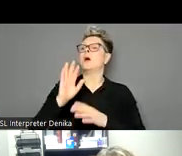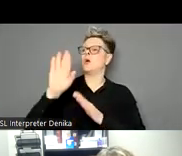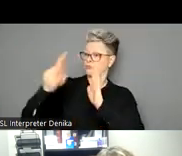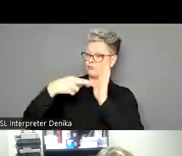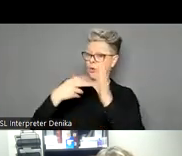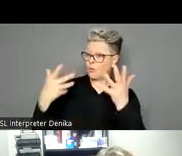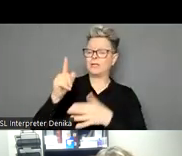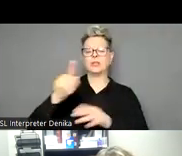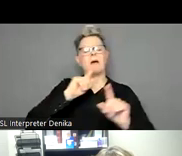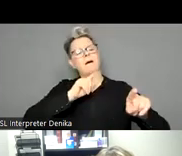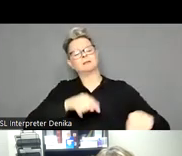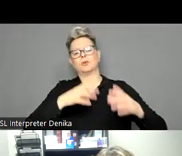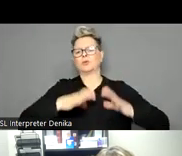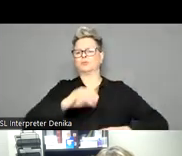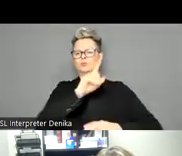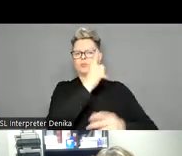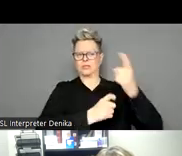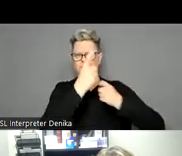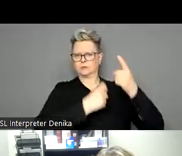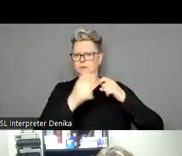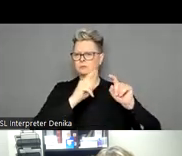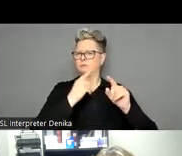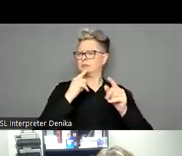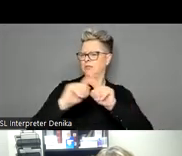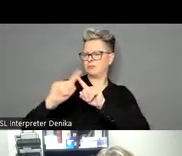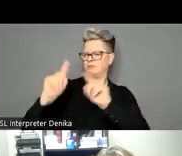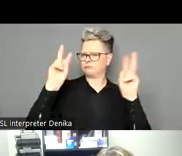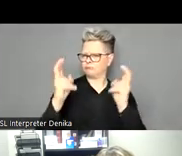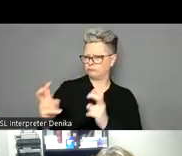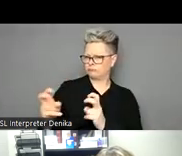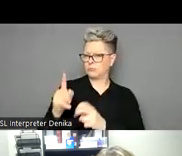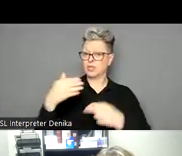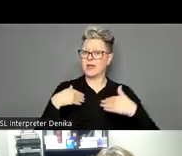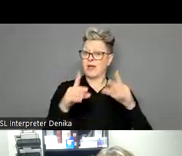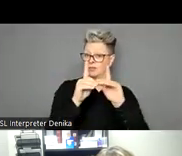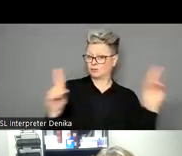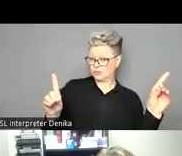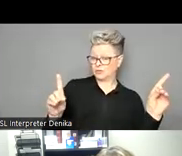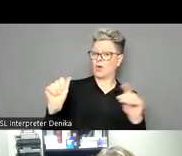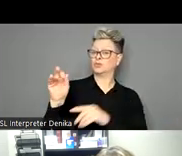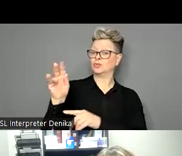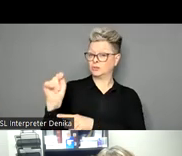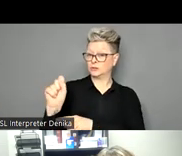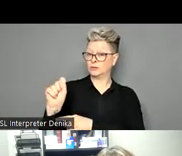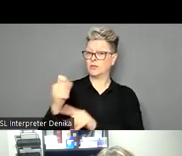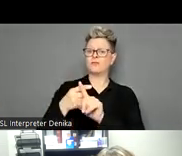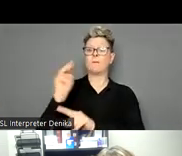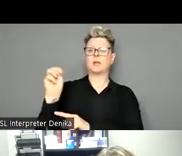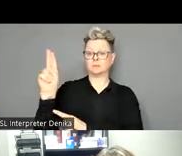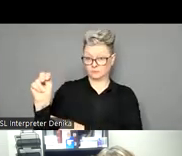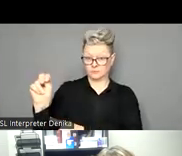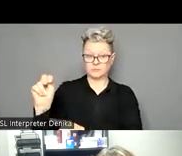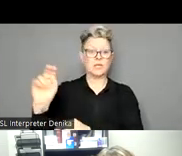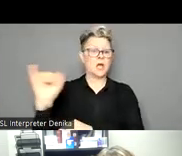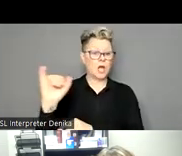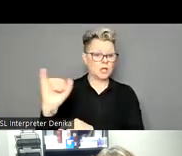answer client questions about various legal topics every day. She holds a Bachelor of Arts from Memorial and a BCL